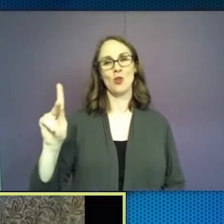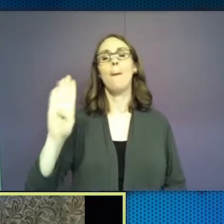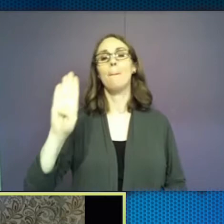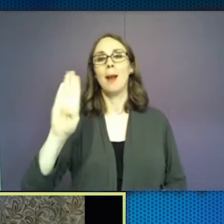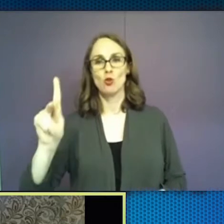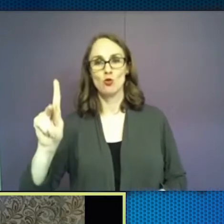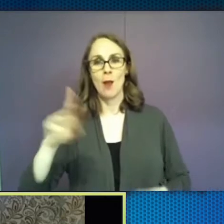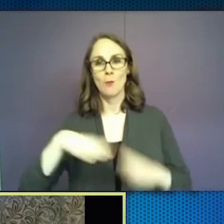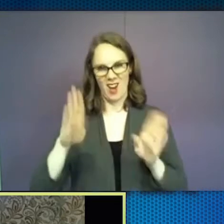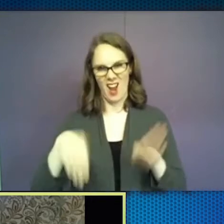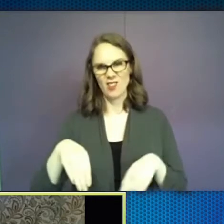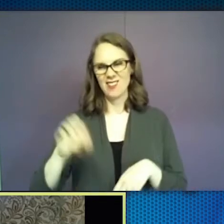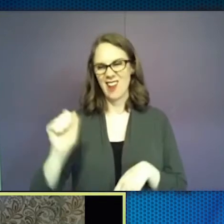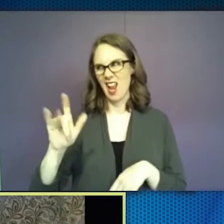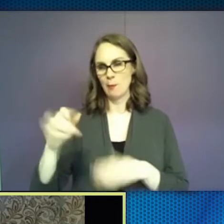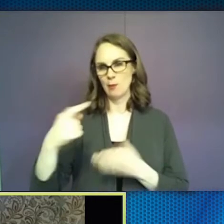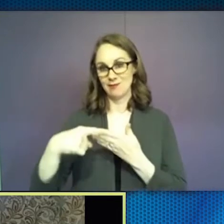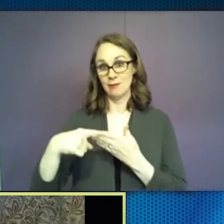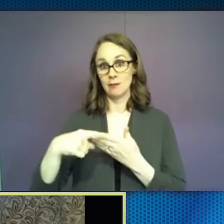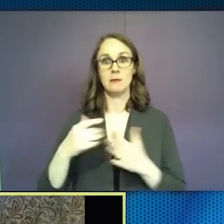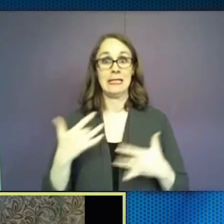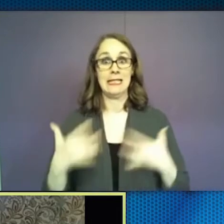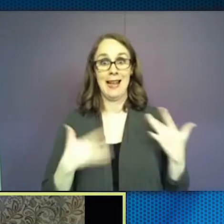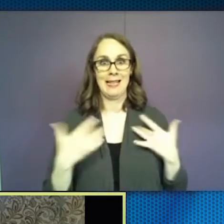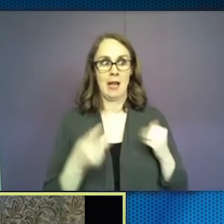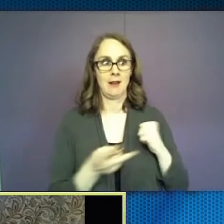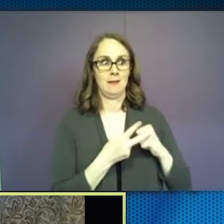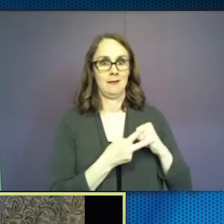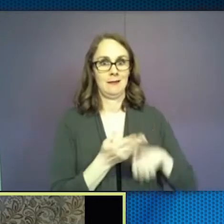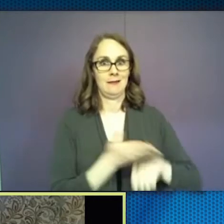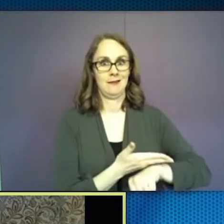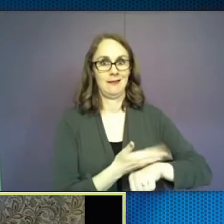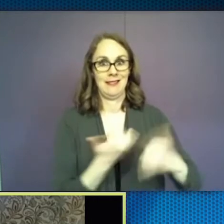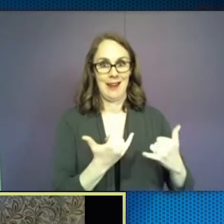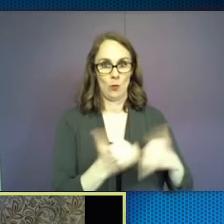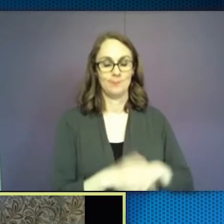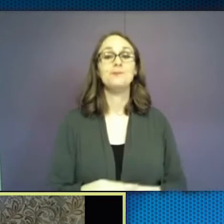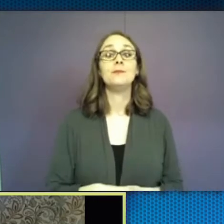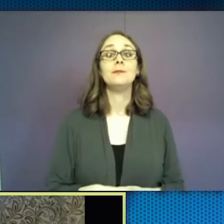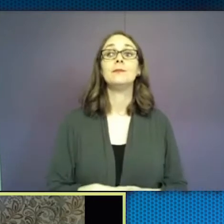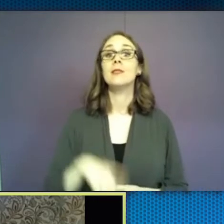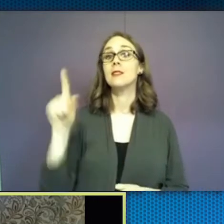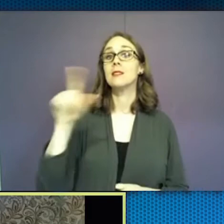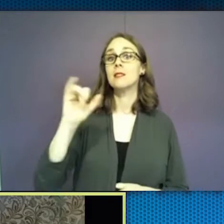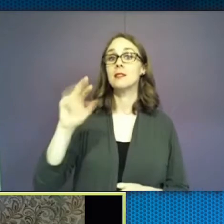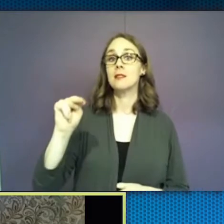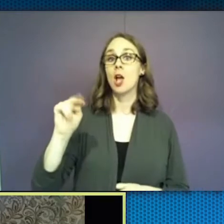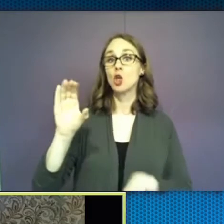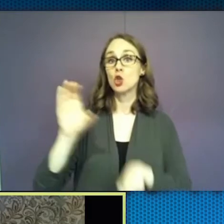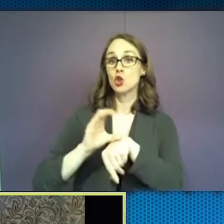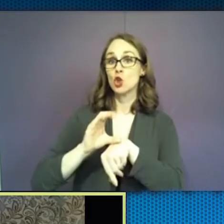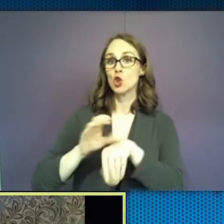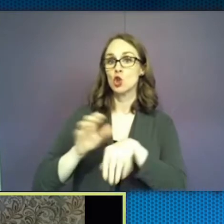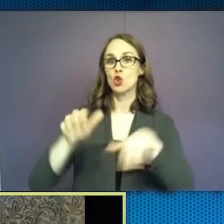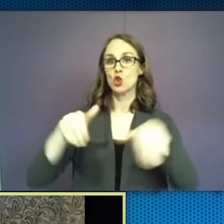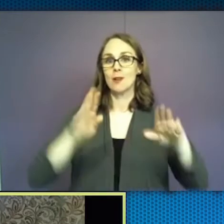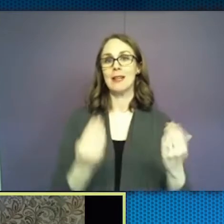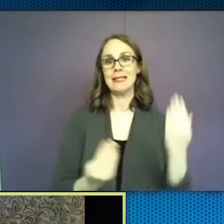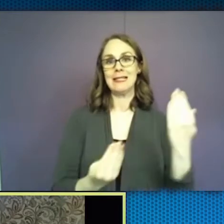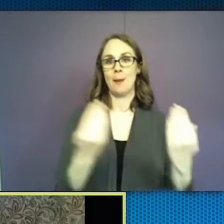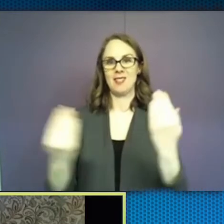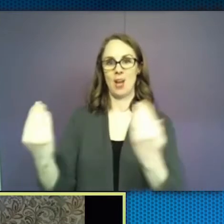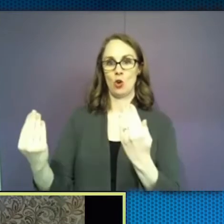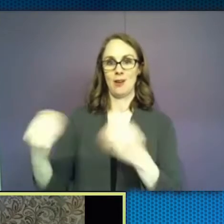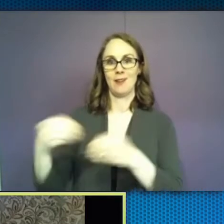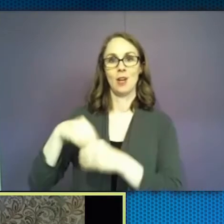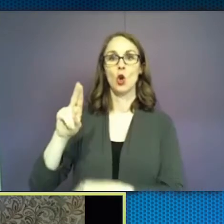is undergoing exciting preservation efforts right now. Also the Zion Church and Cemetery, which is in Urbana, right